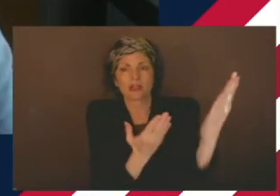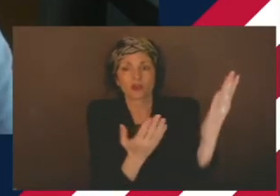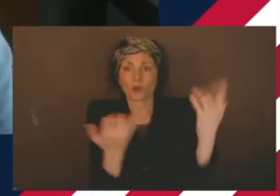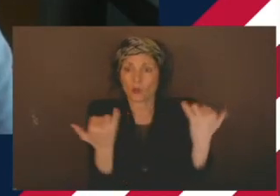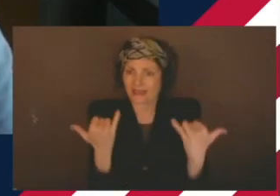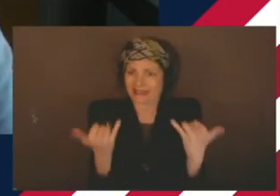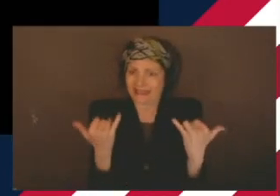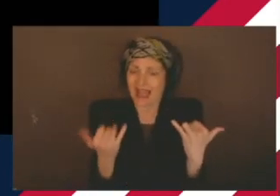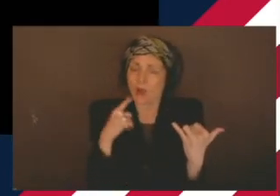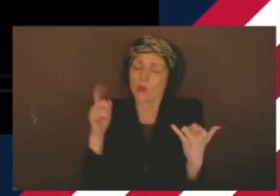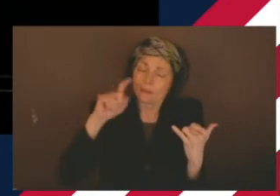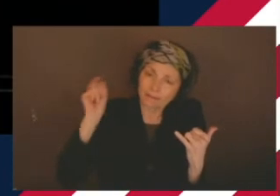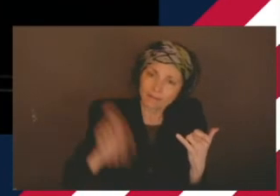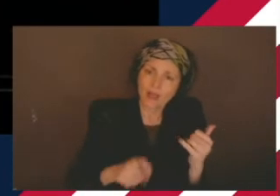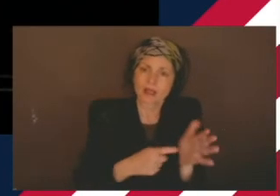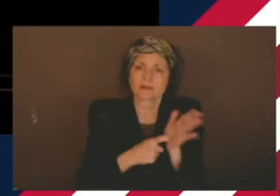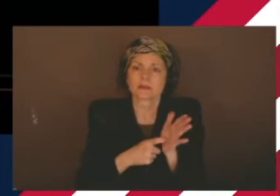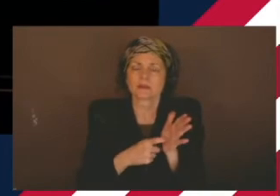nothing less.